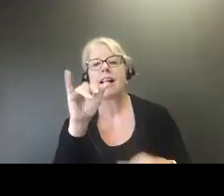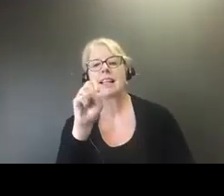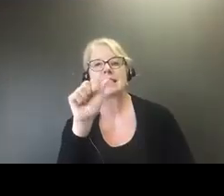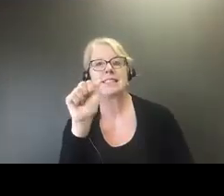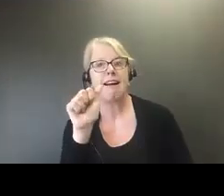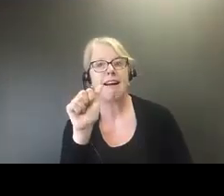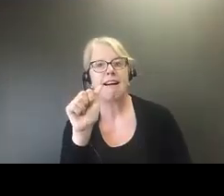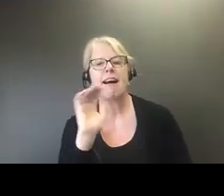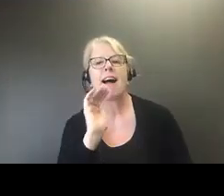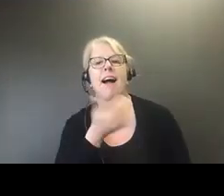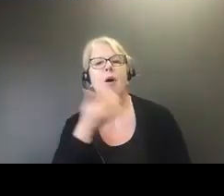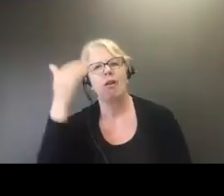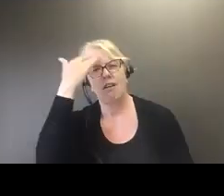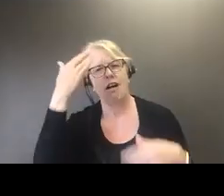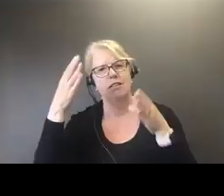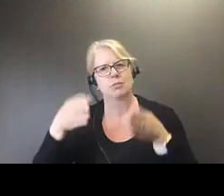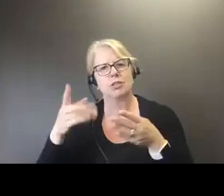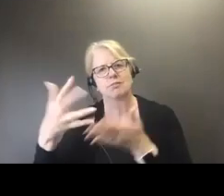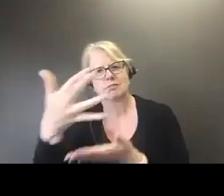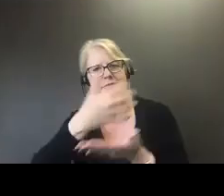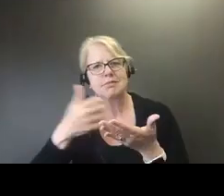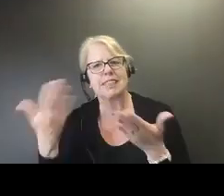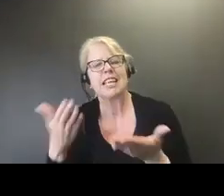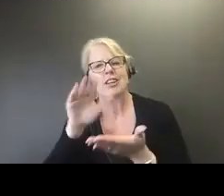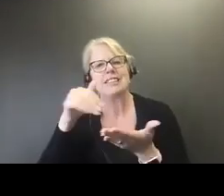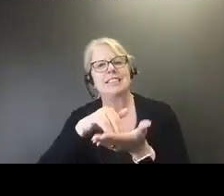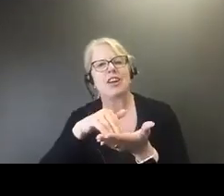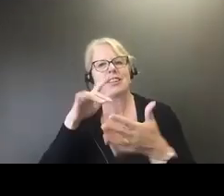our knowledge broker here at the Center for Studies in Aging and Health.